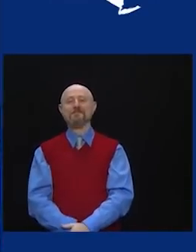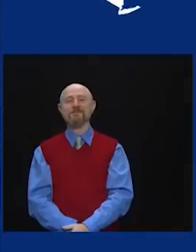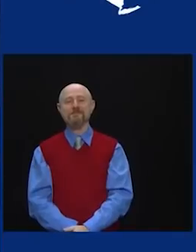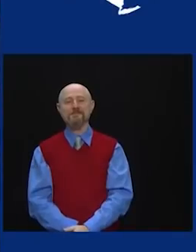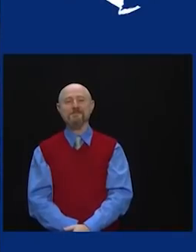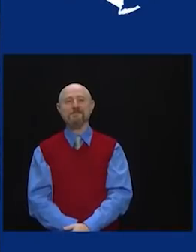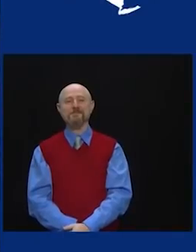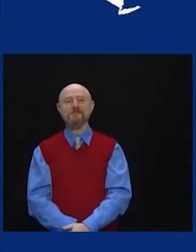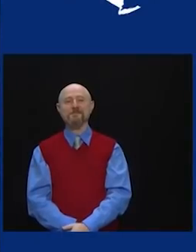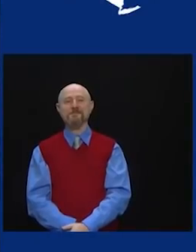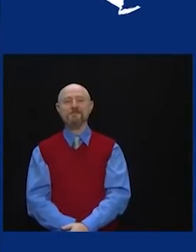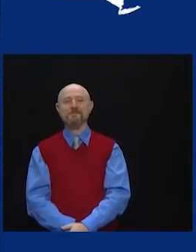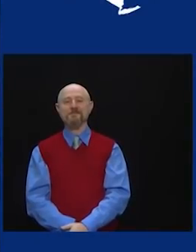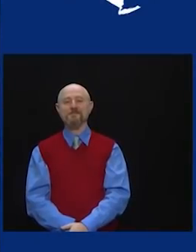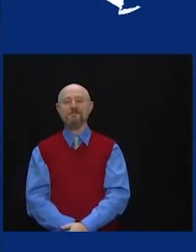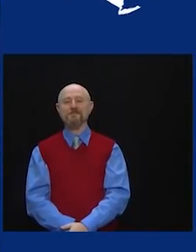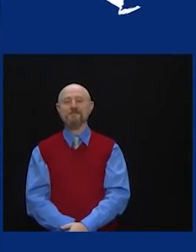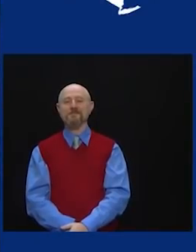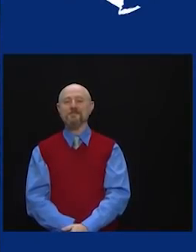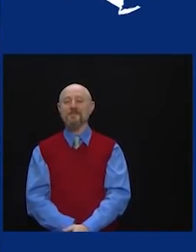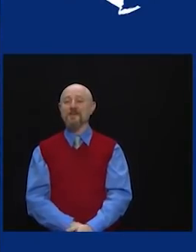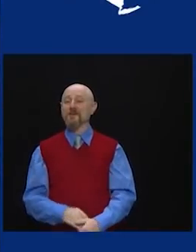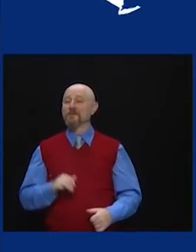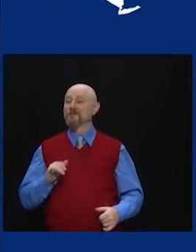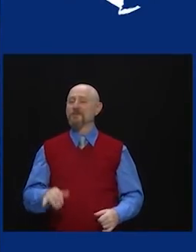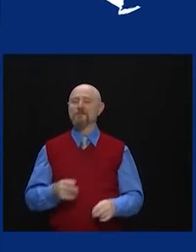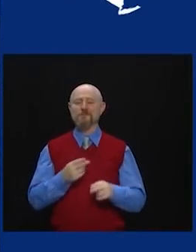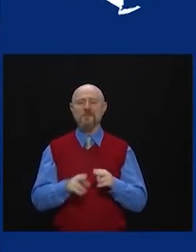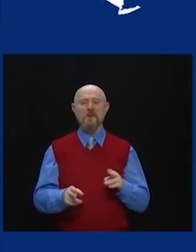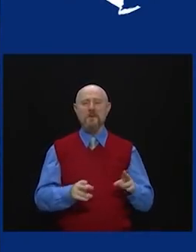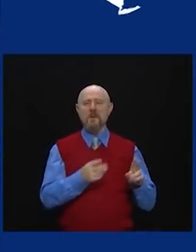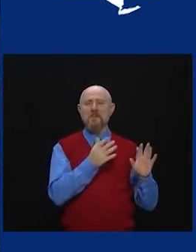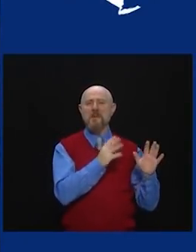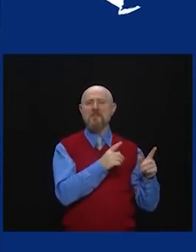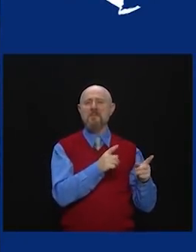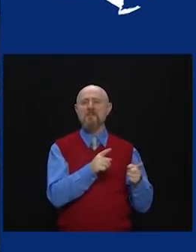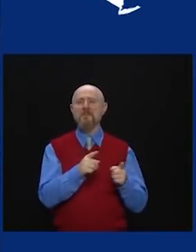Well, that's just a small sampling of the countless elected officials that